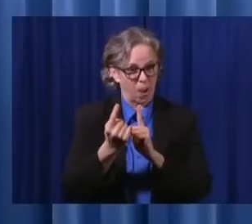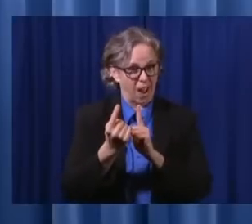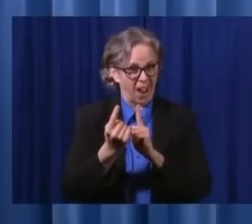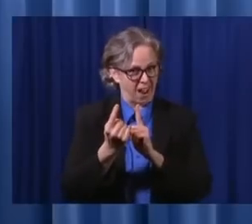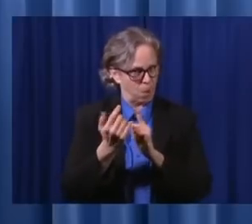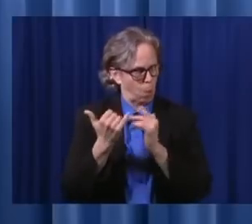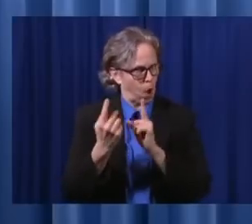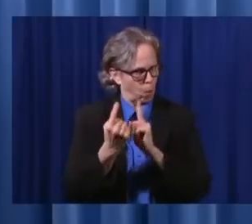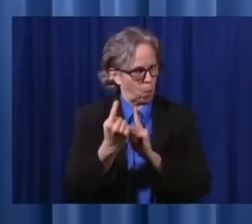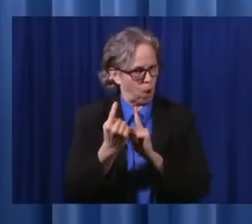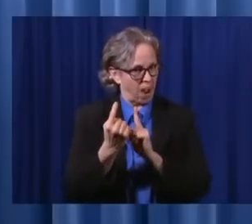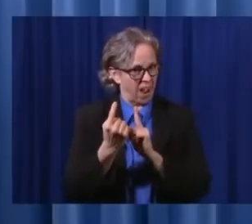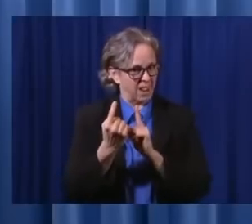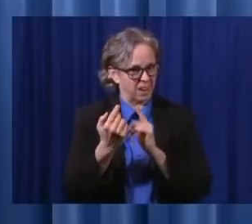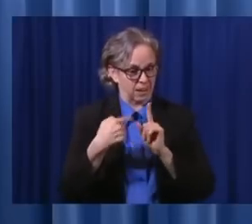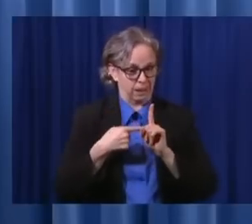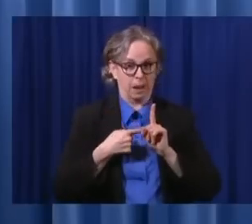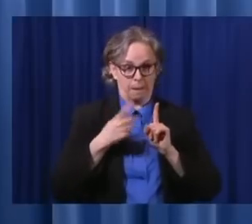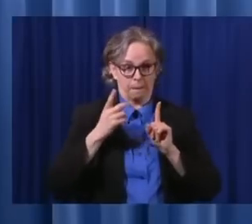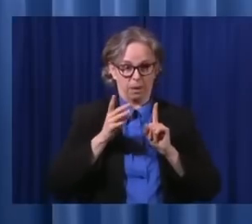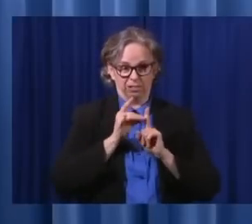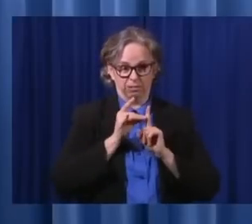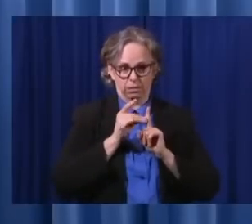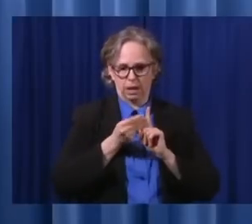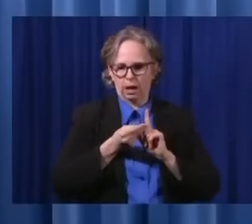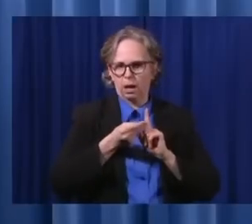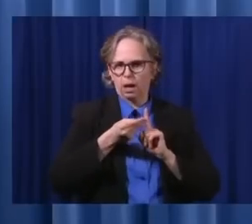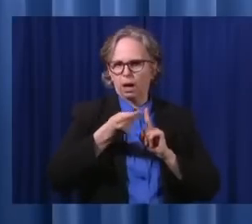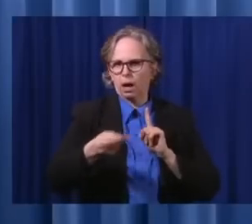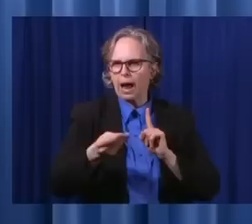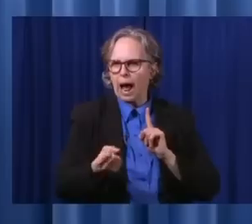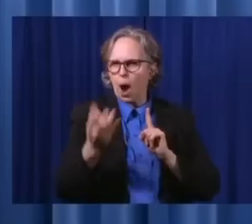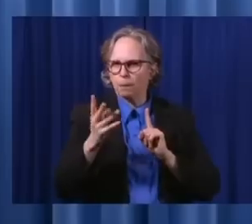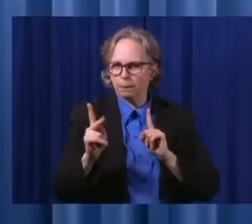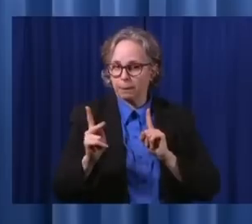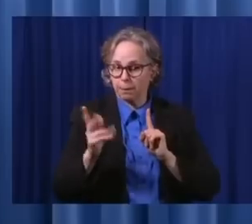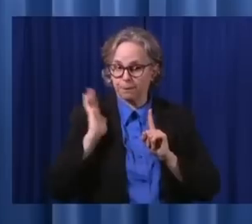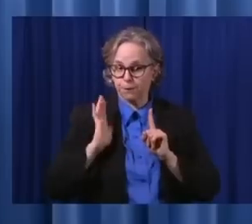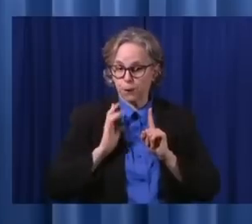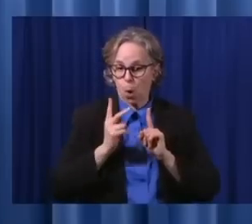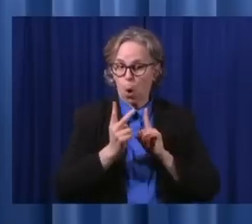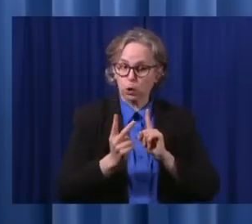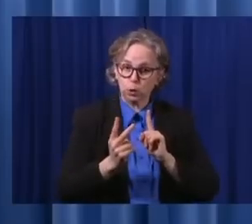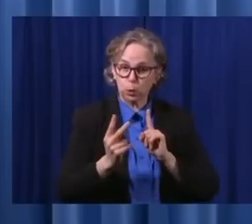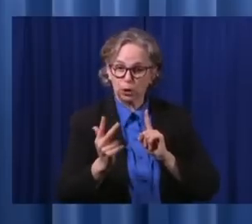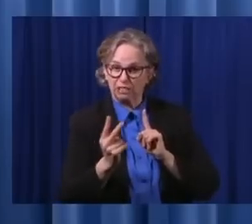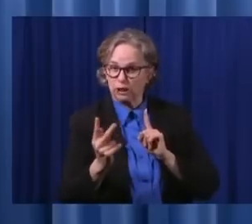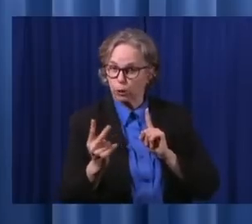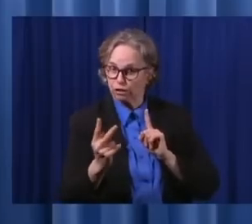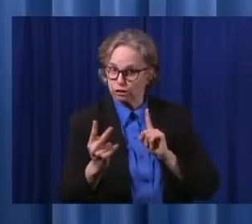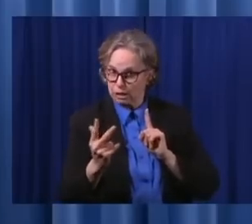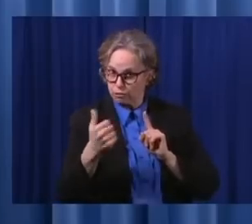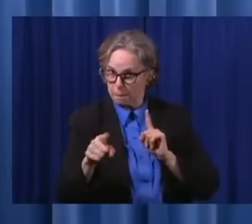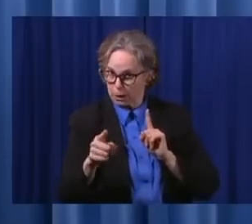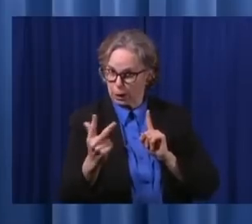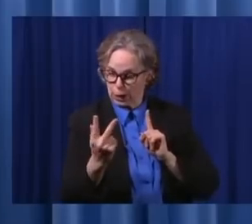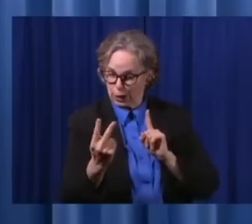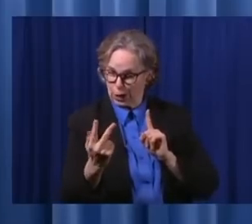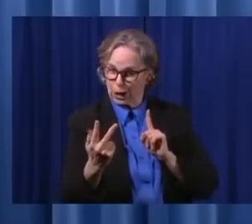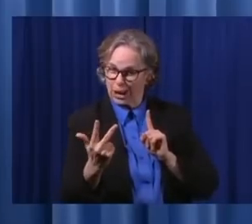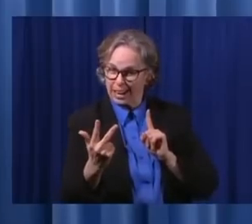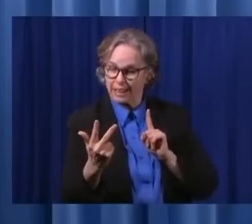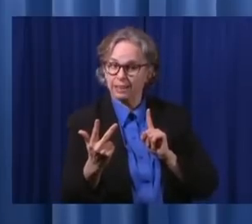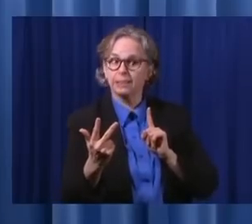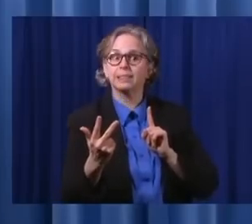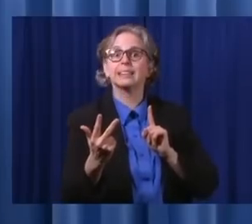infects on average how many people. And at some point we were at 2-3 persons that one person was infecting.